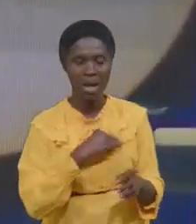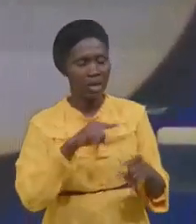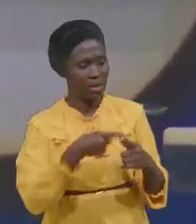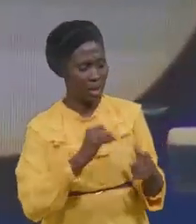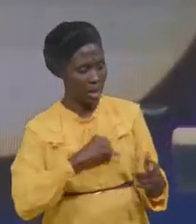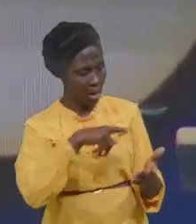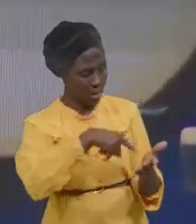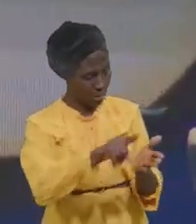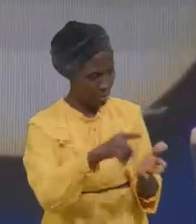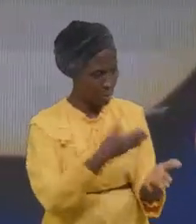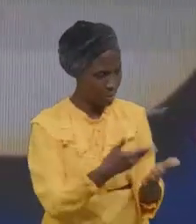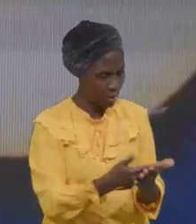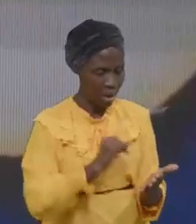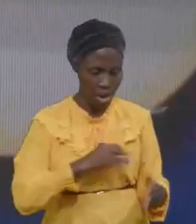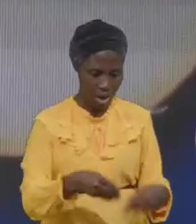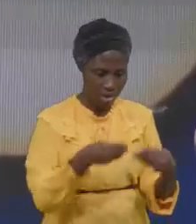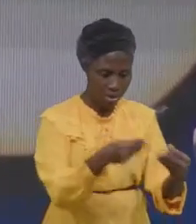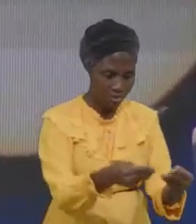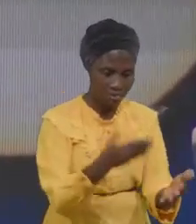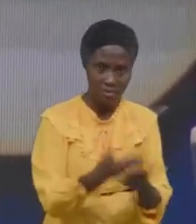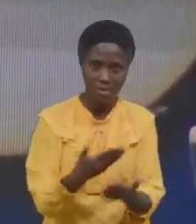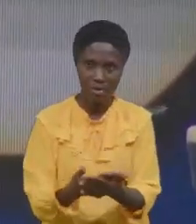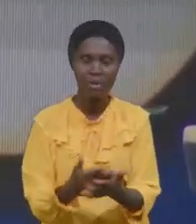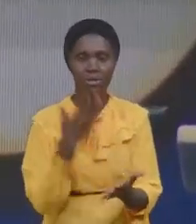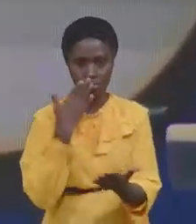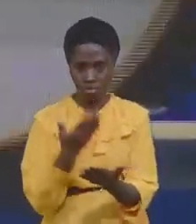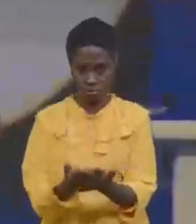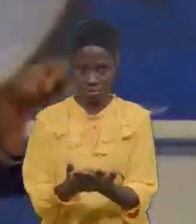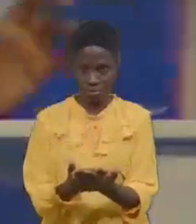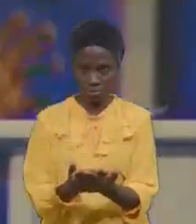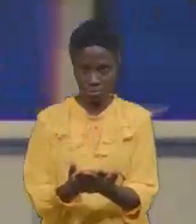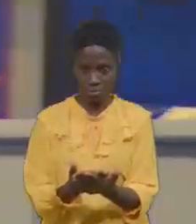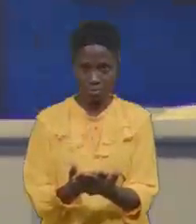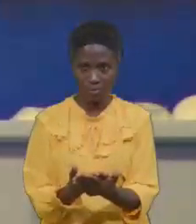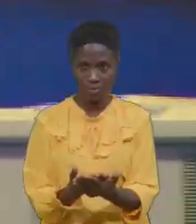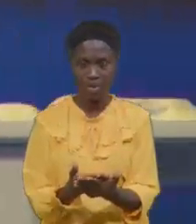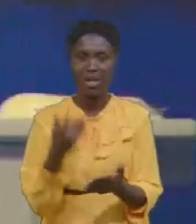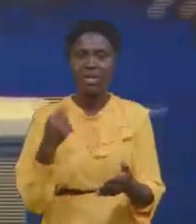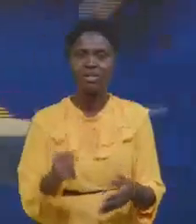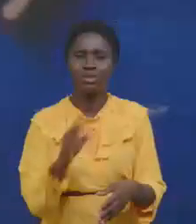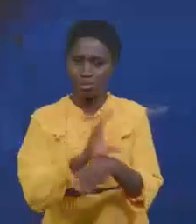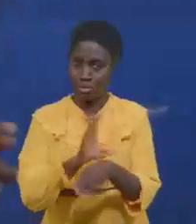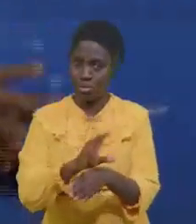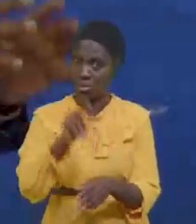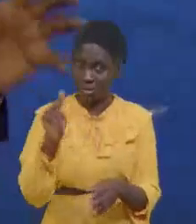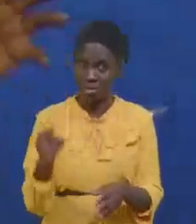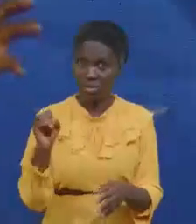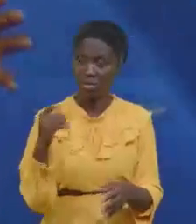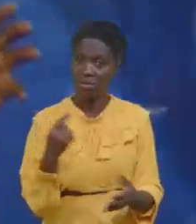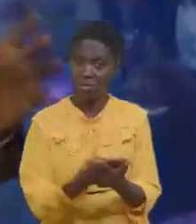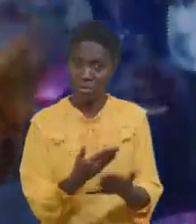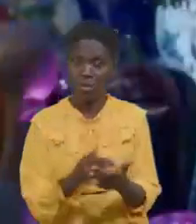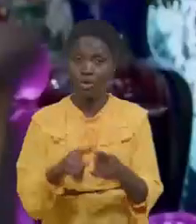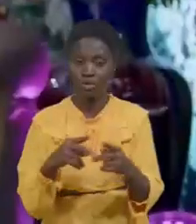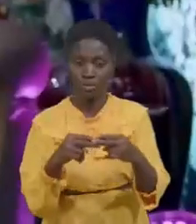money, I give money. That's good. The church needs the money to